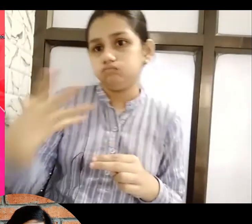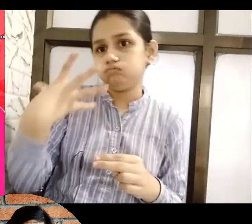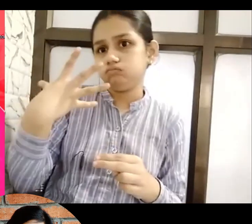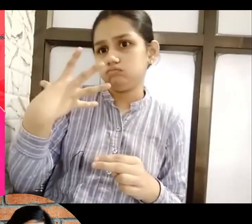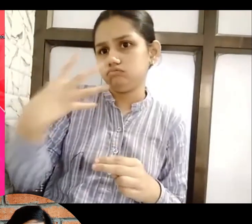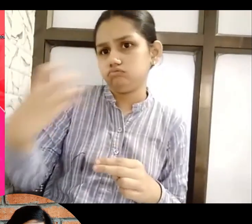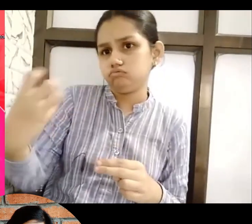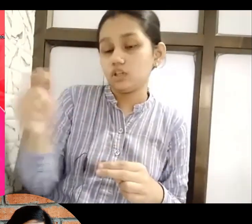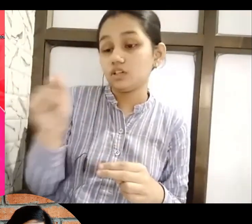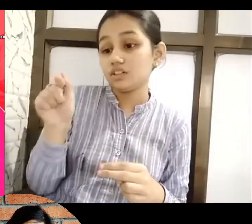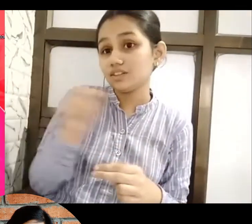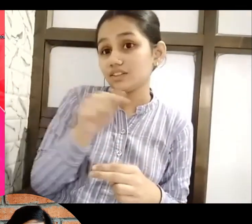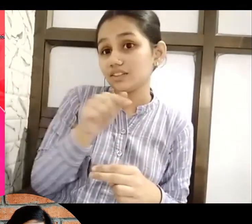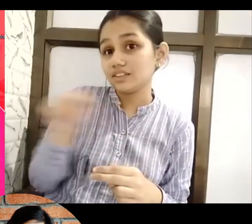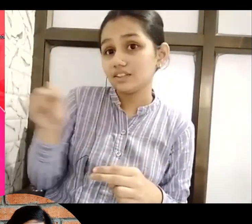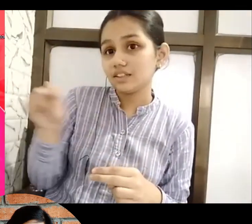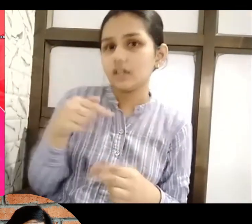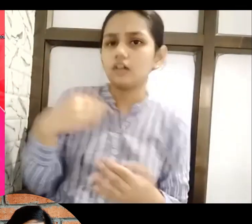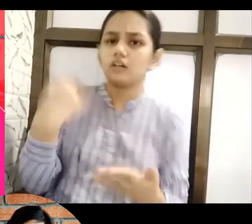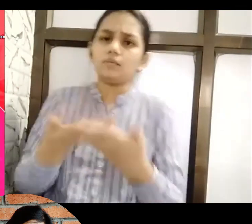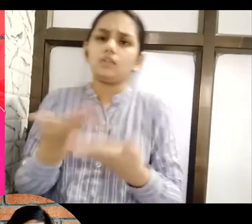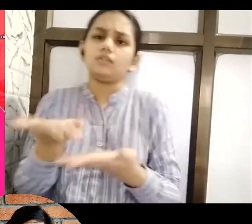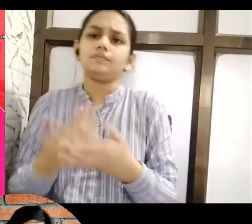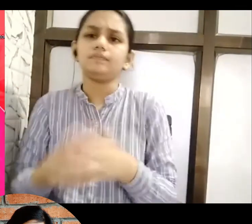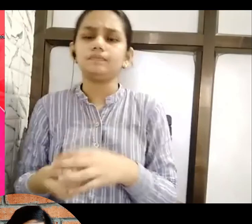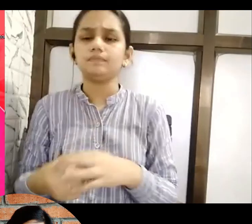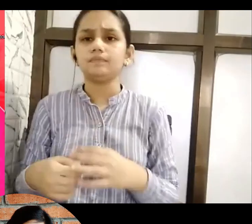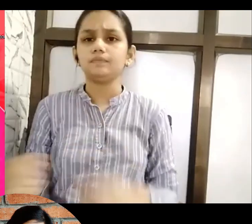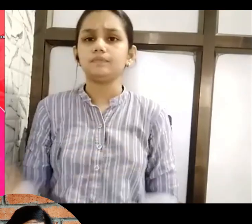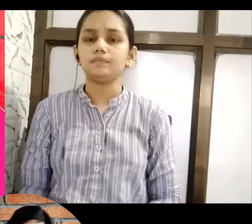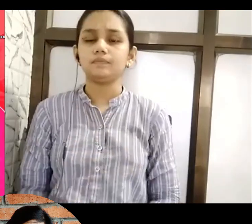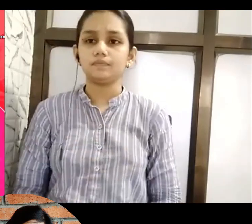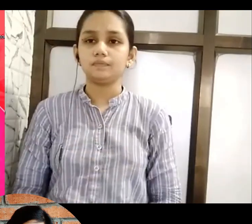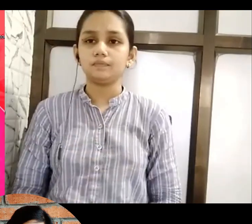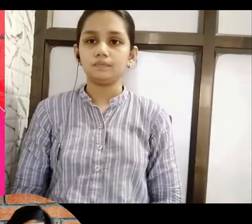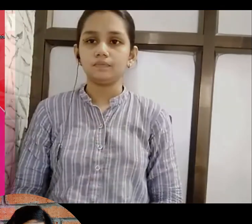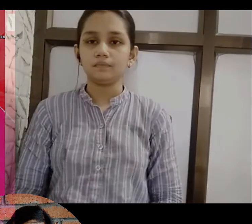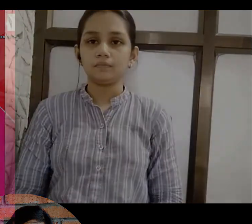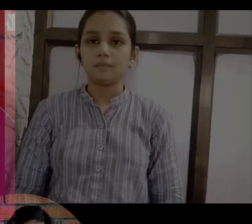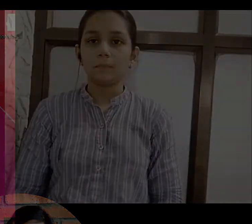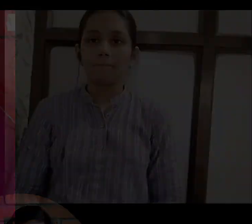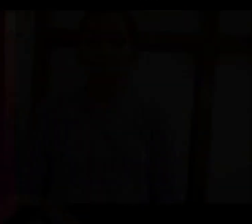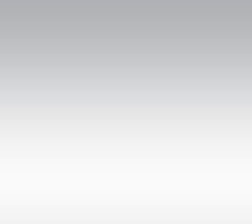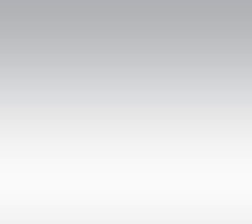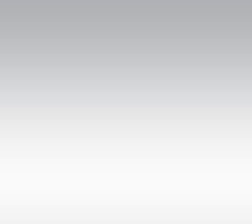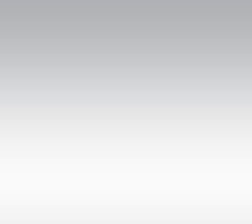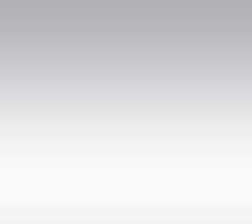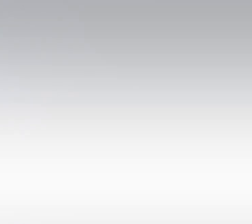Perfect.